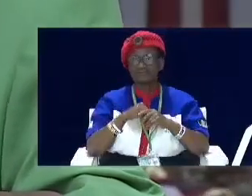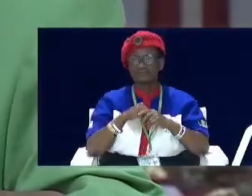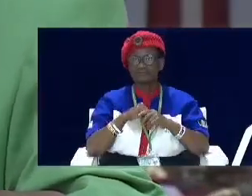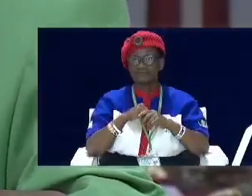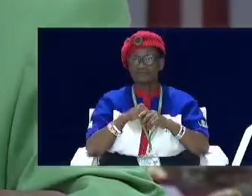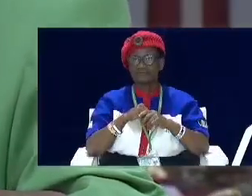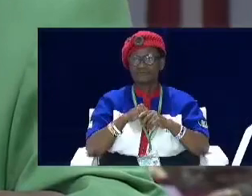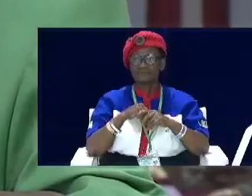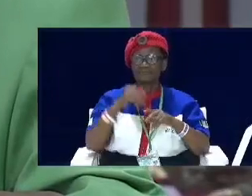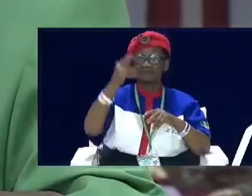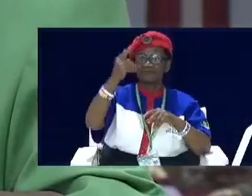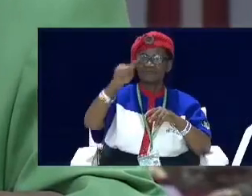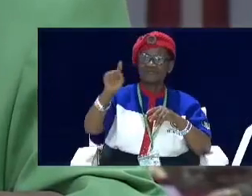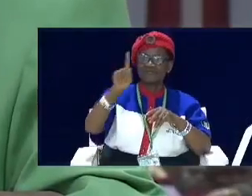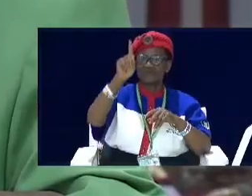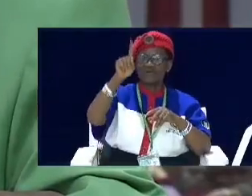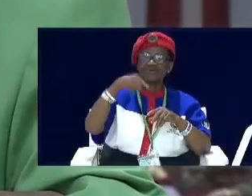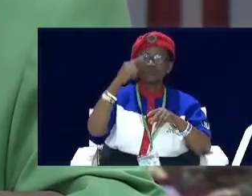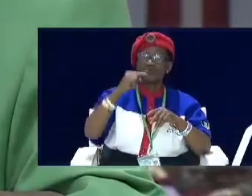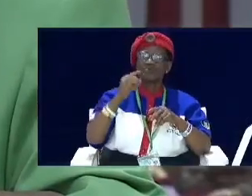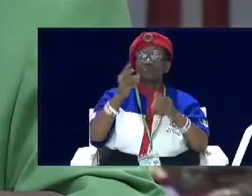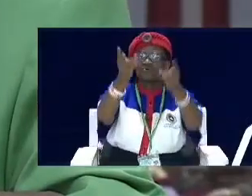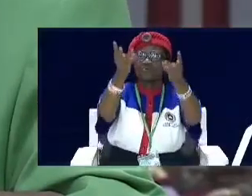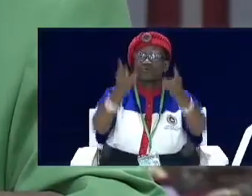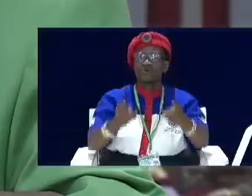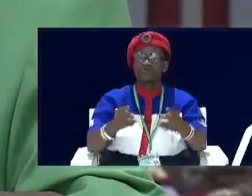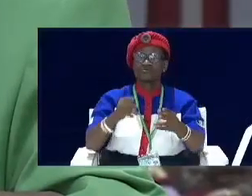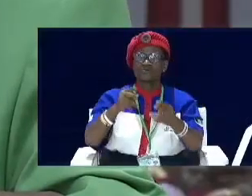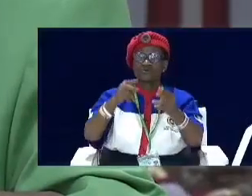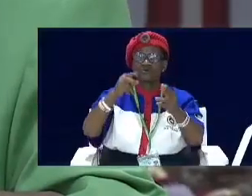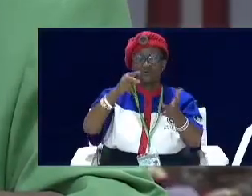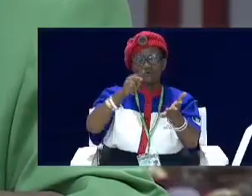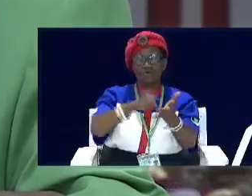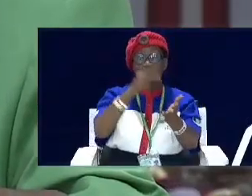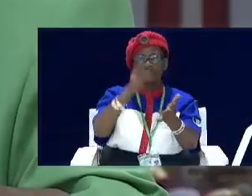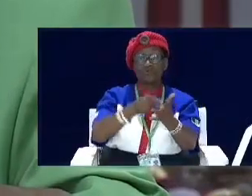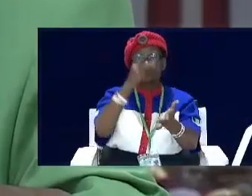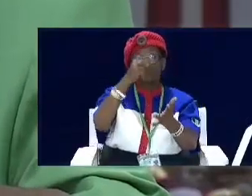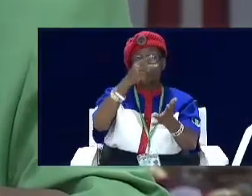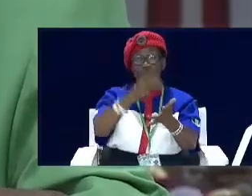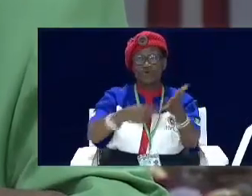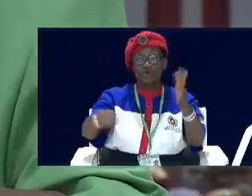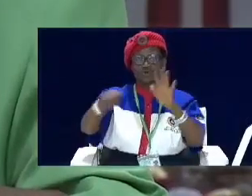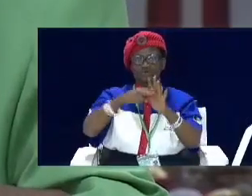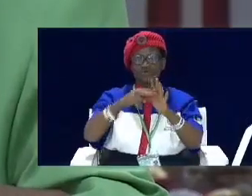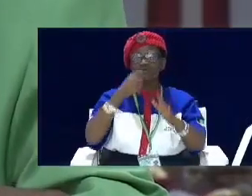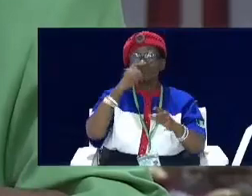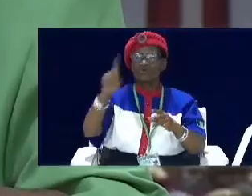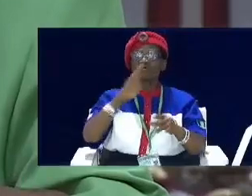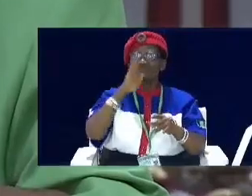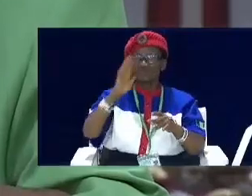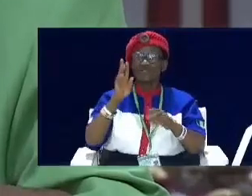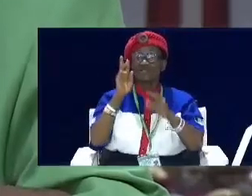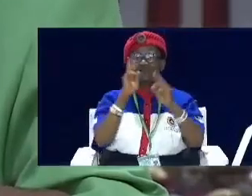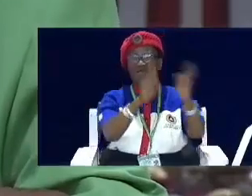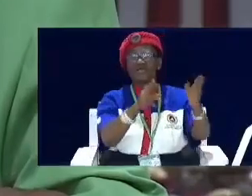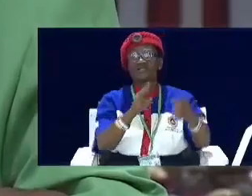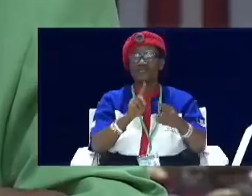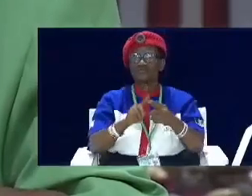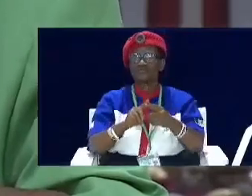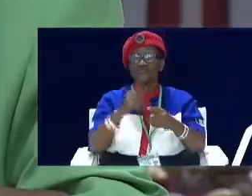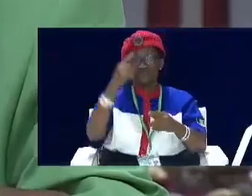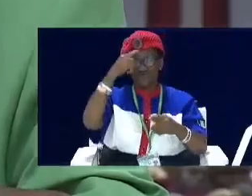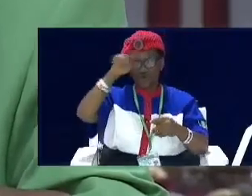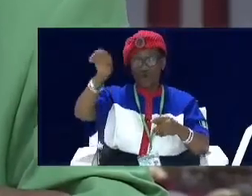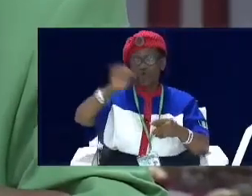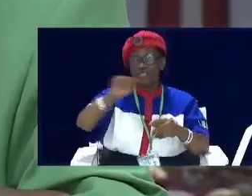The one who wants a double portion. Eni na to fe ilopo meji must be ready for a new beginning.